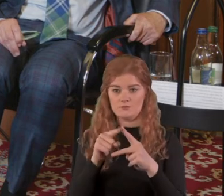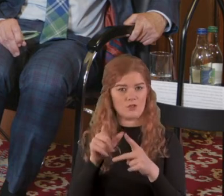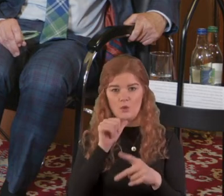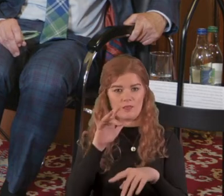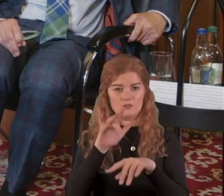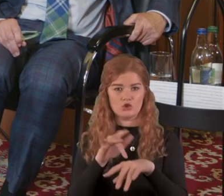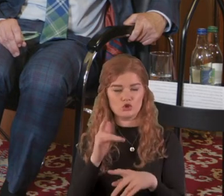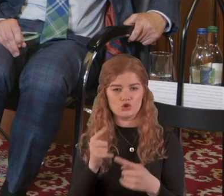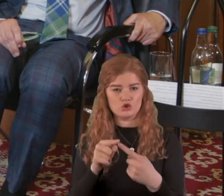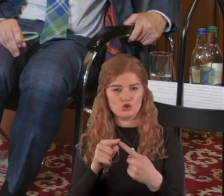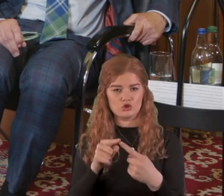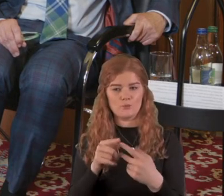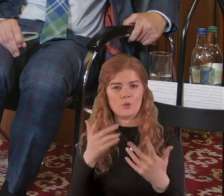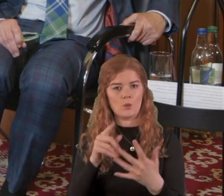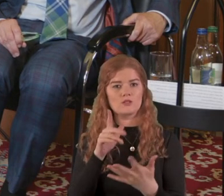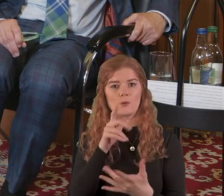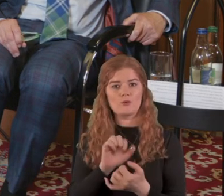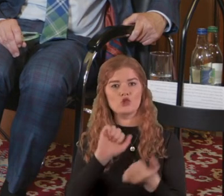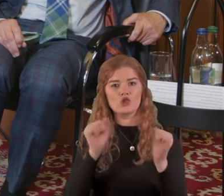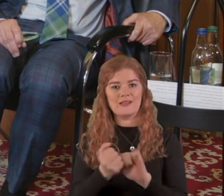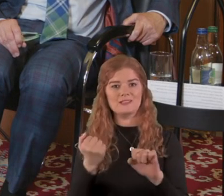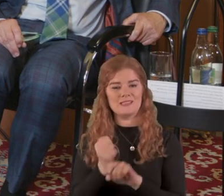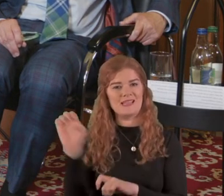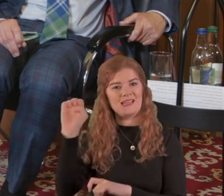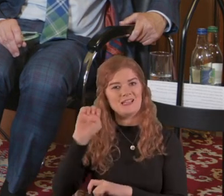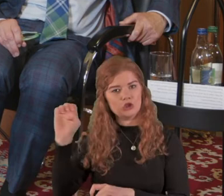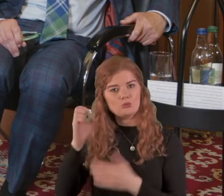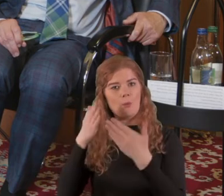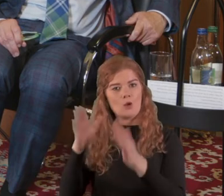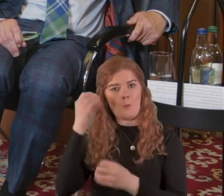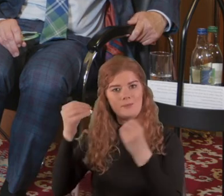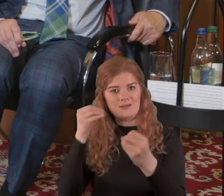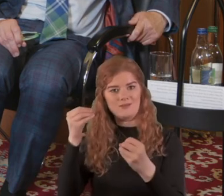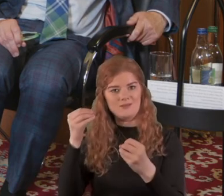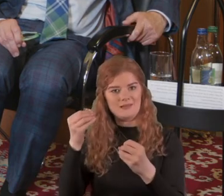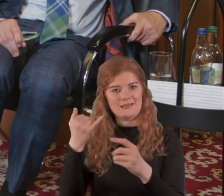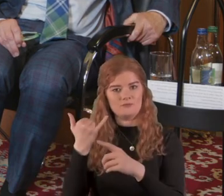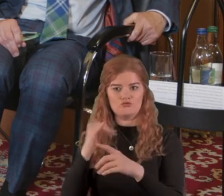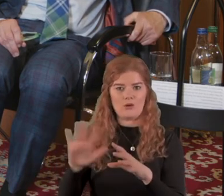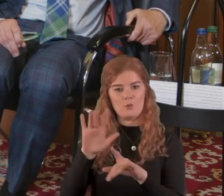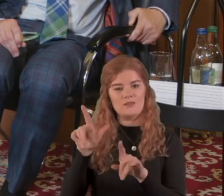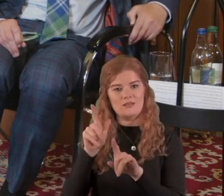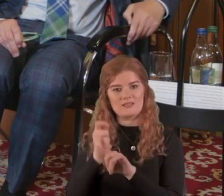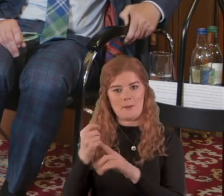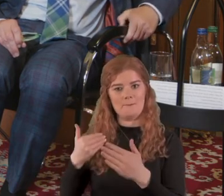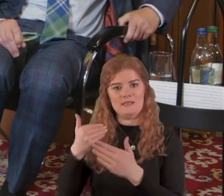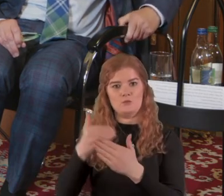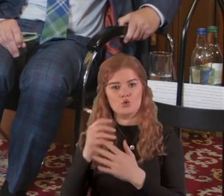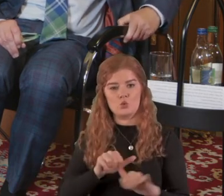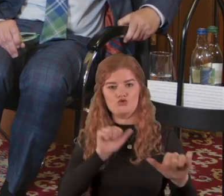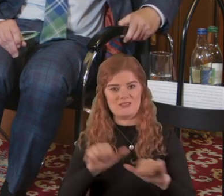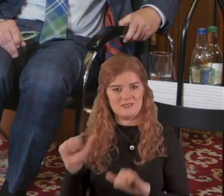touch on was the change in British public opinion in the period leading up. And to me, and when you